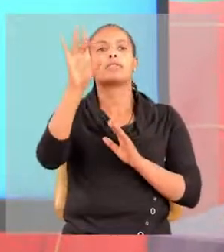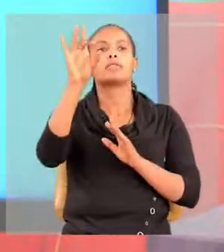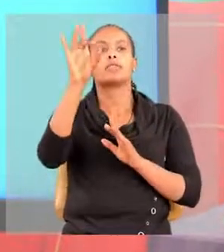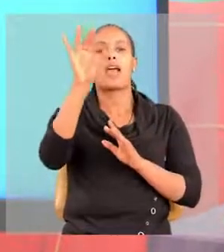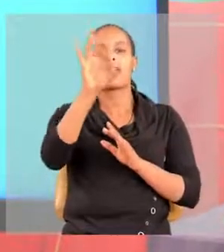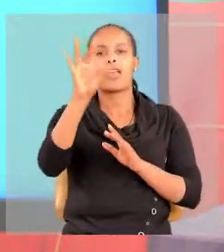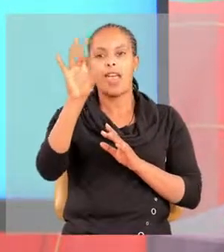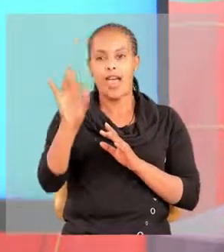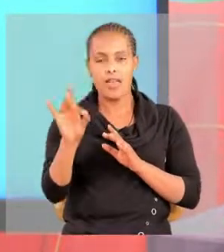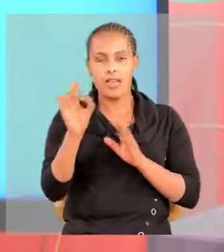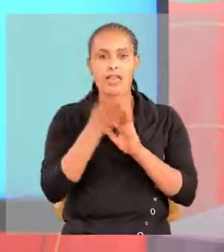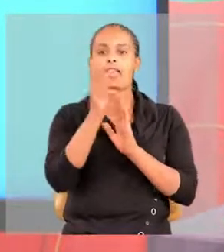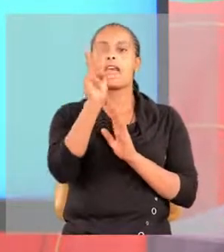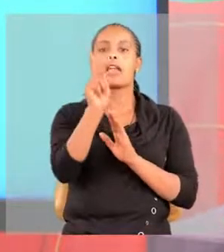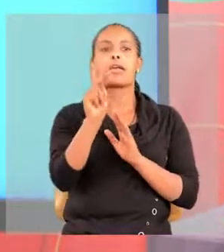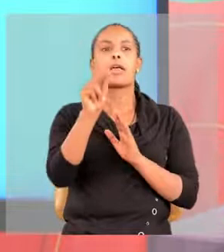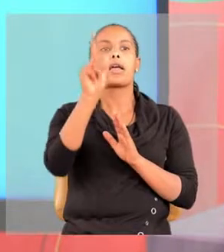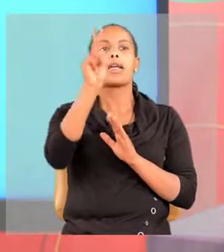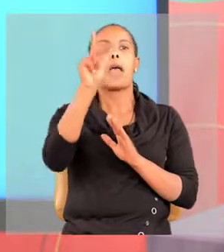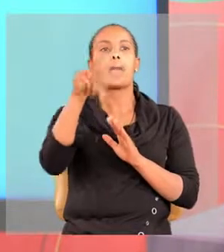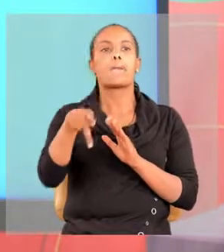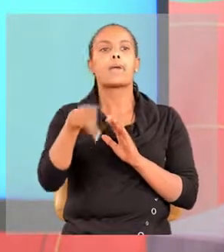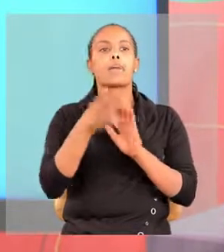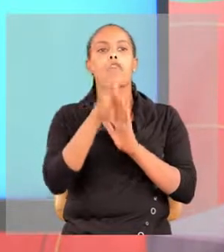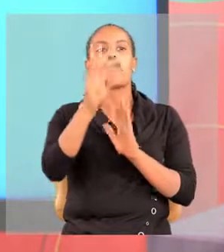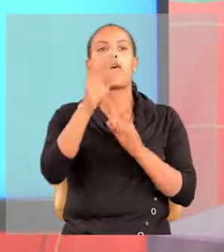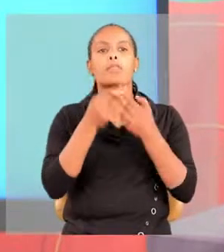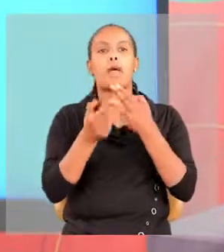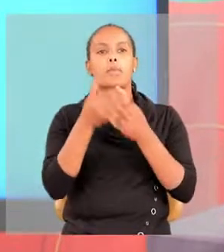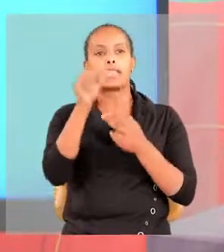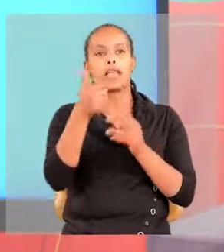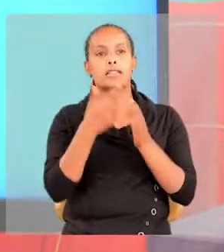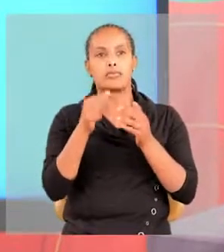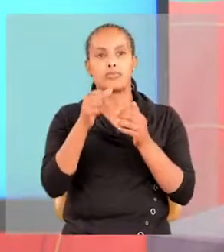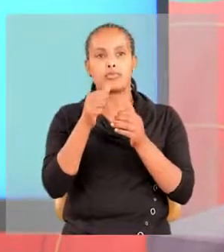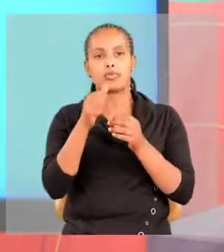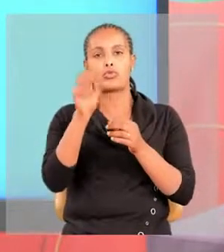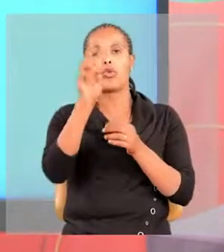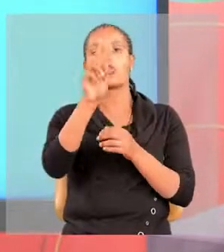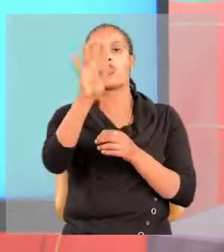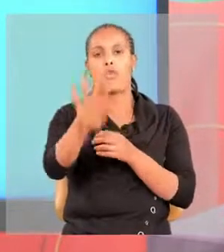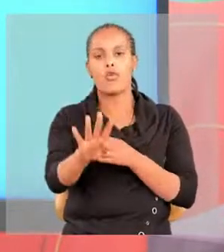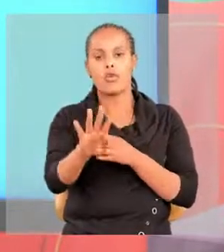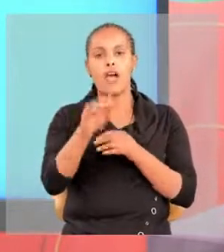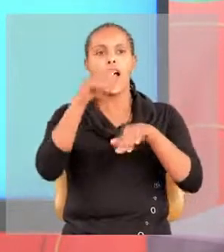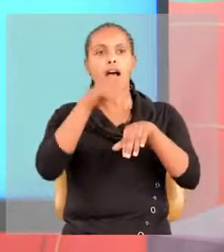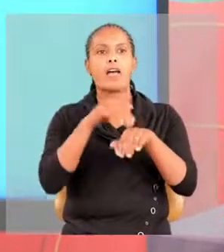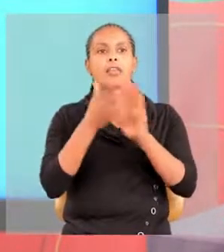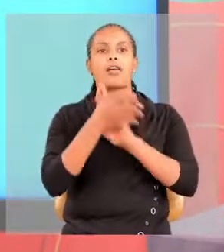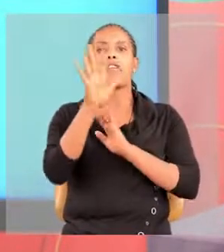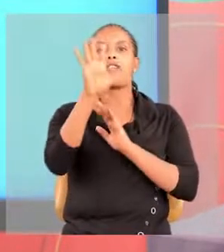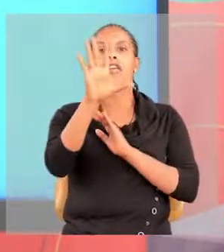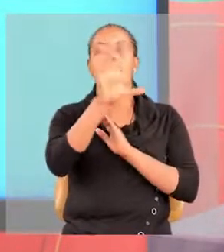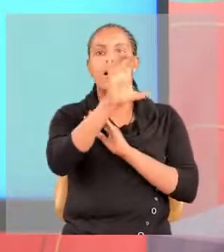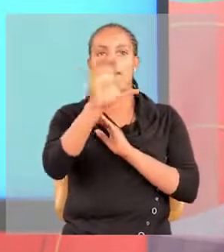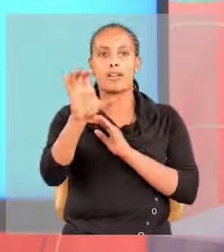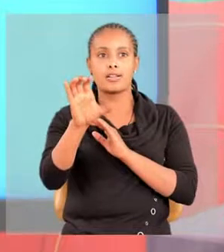Kelvin, Kp is 4 times 10 raised to 24. At